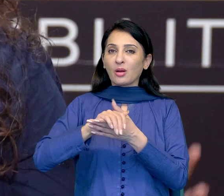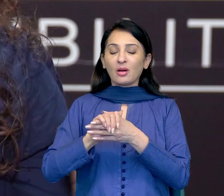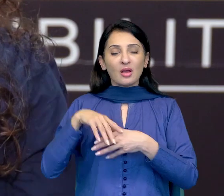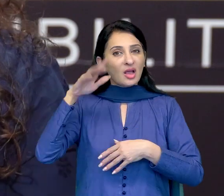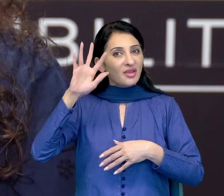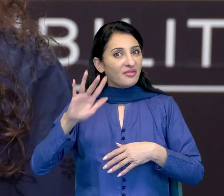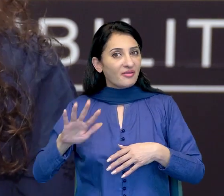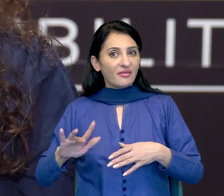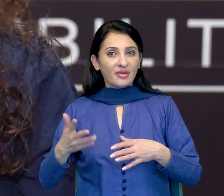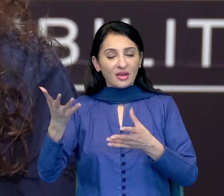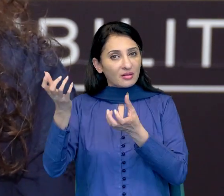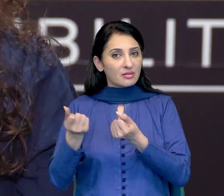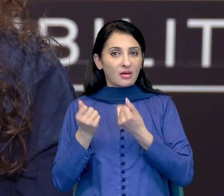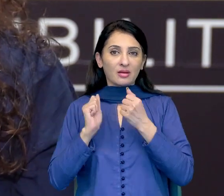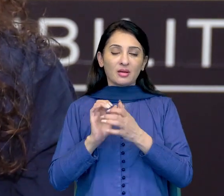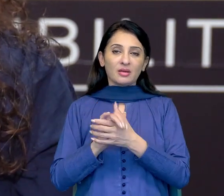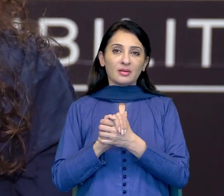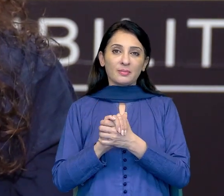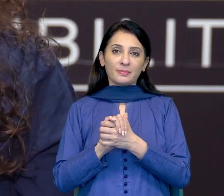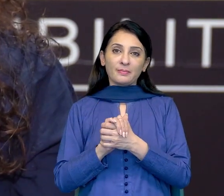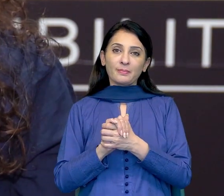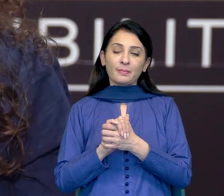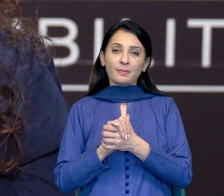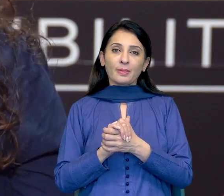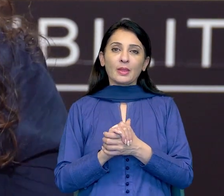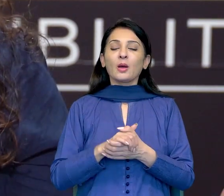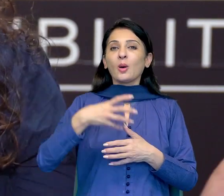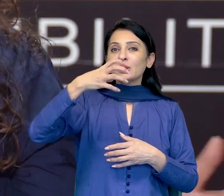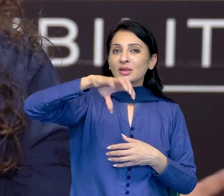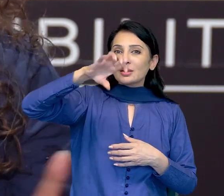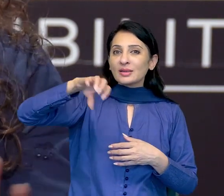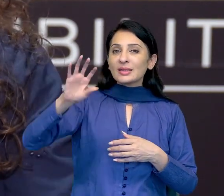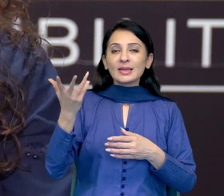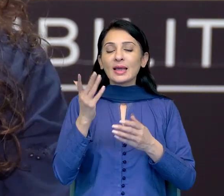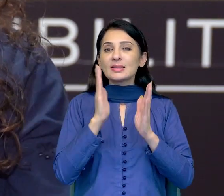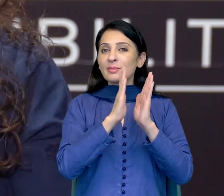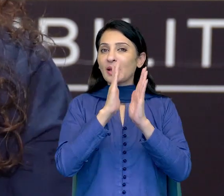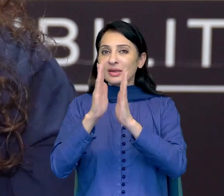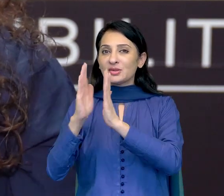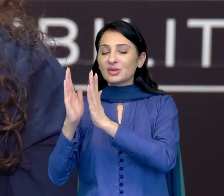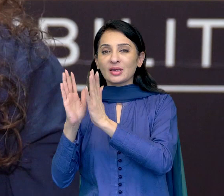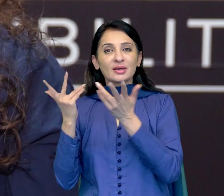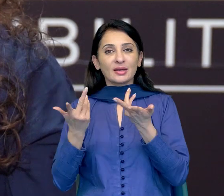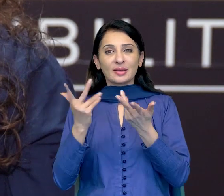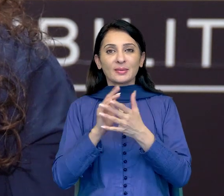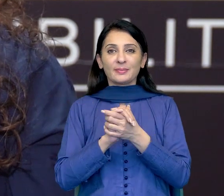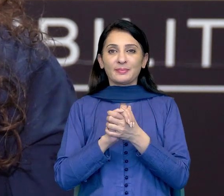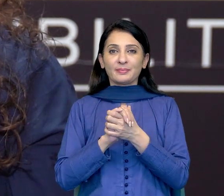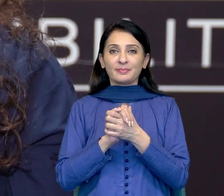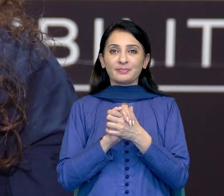after colonization, what happened, it's long